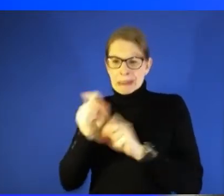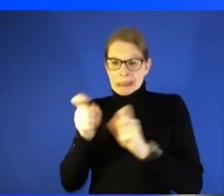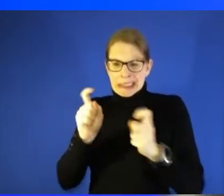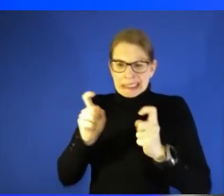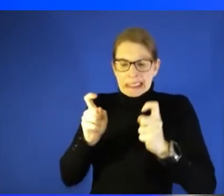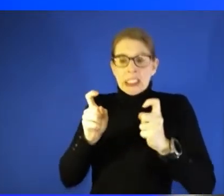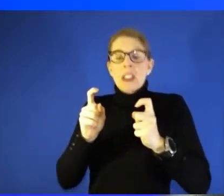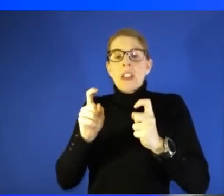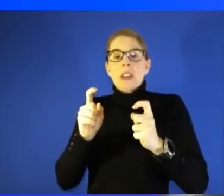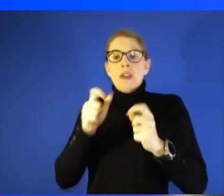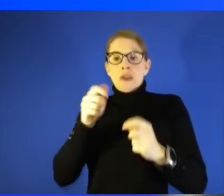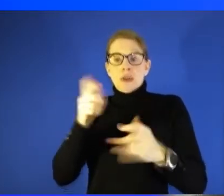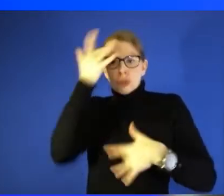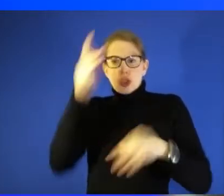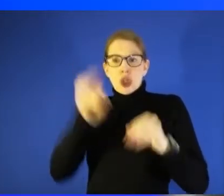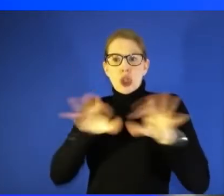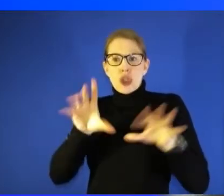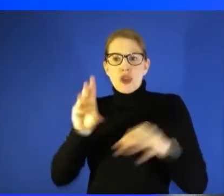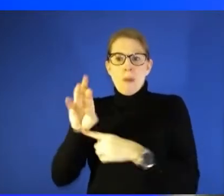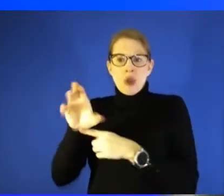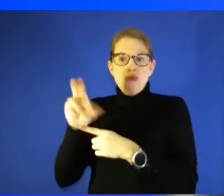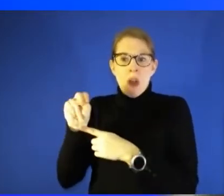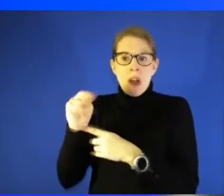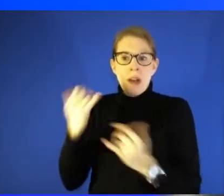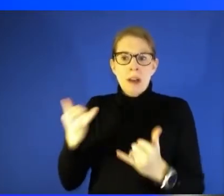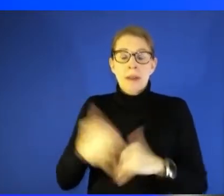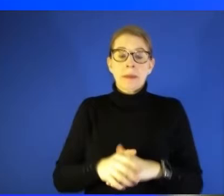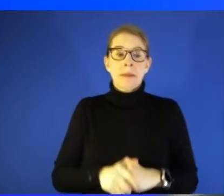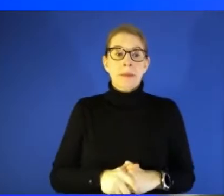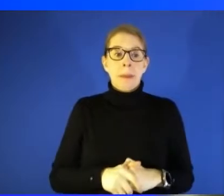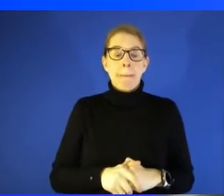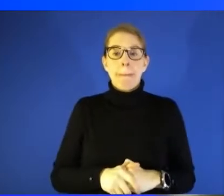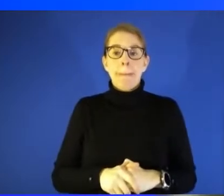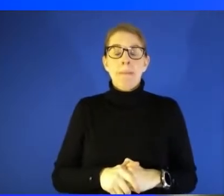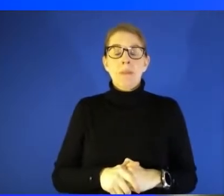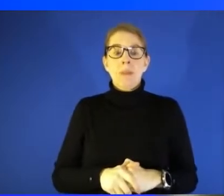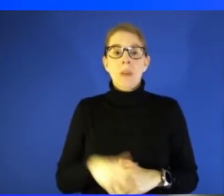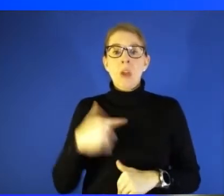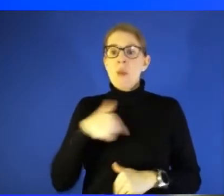that are coming. We're all in some sort of